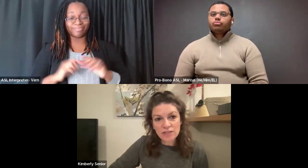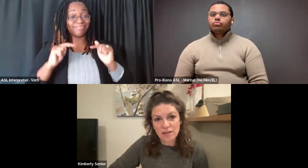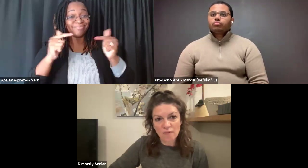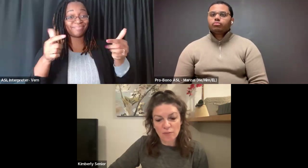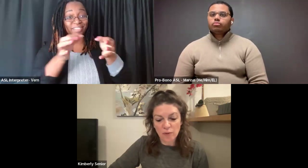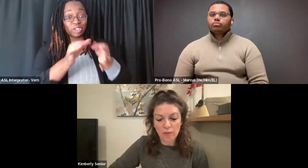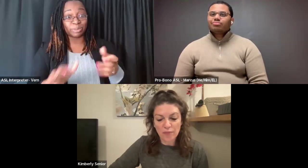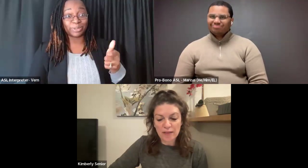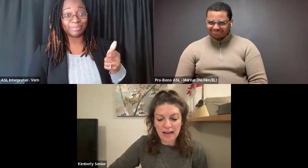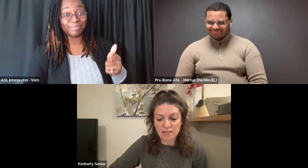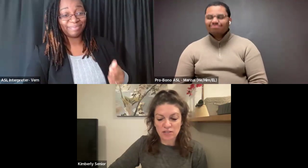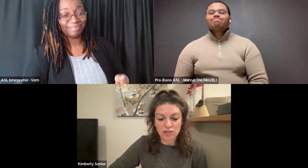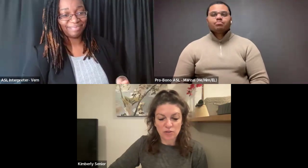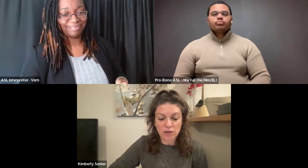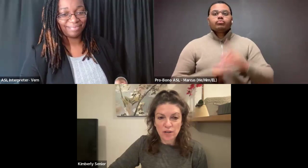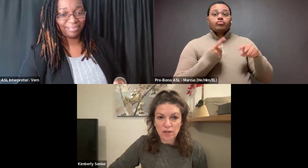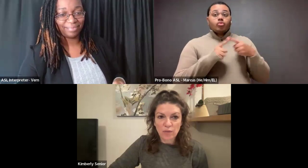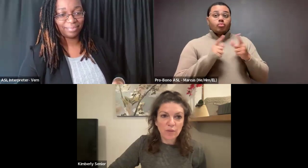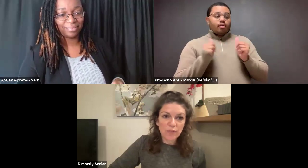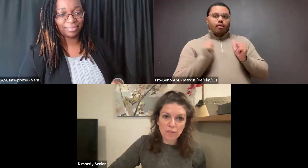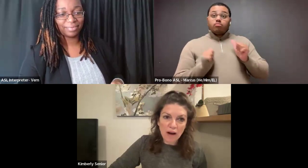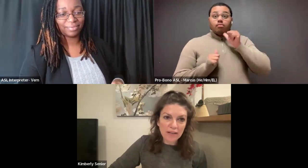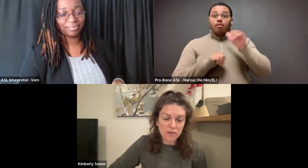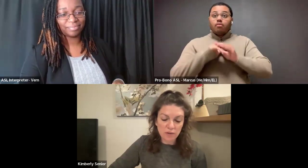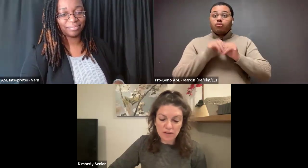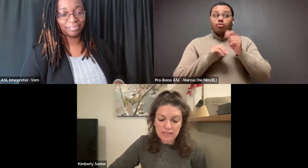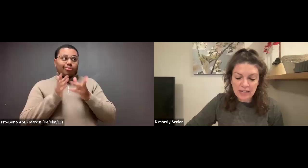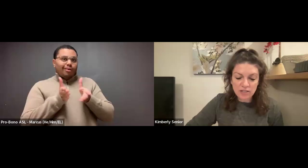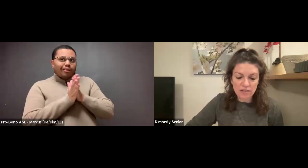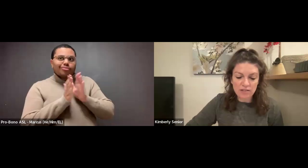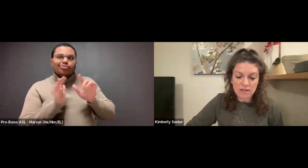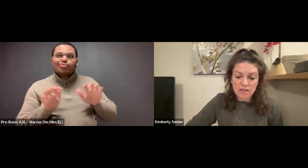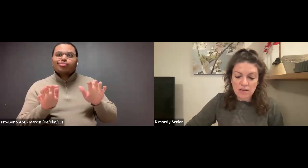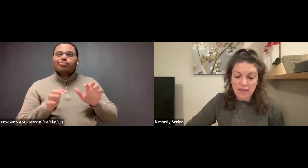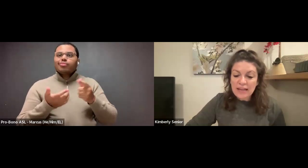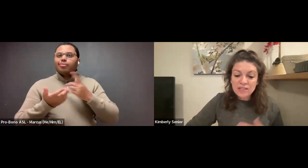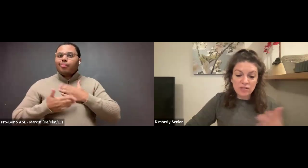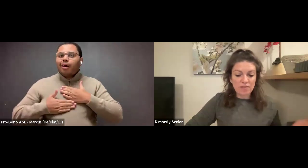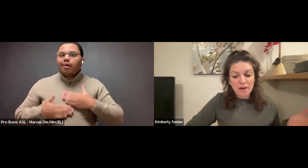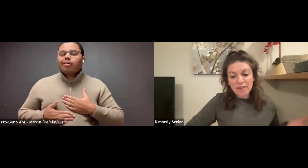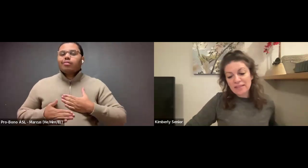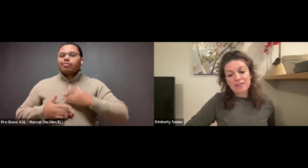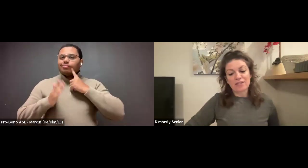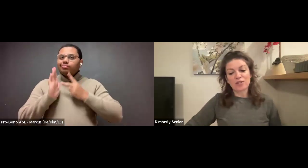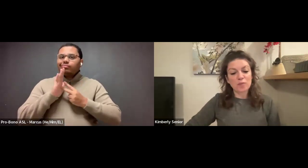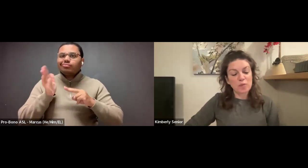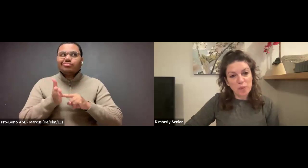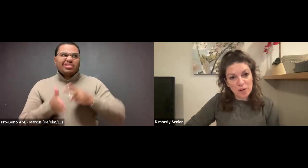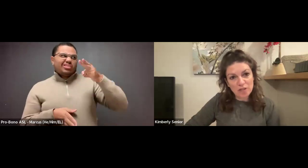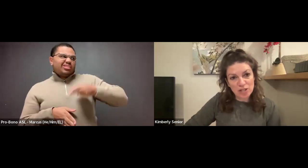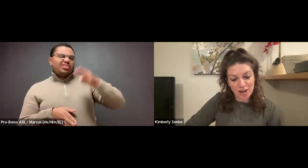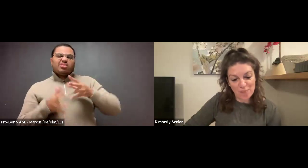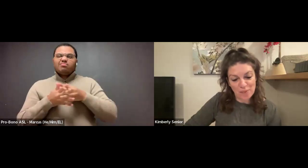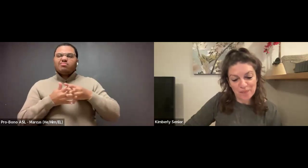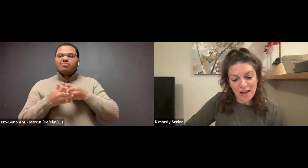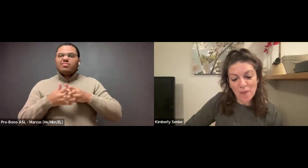an actor isn't comfortable with what they're being asked to do, whether with their bodies or their intentions, and the history of the American theater has told them to put